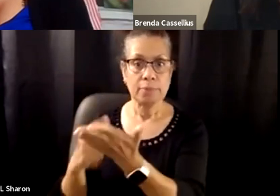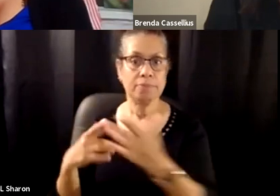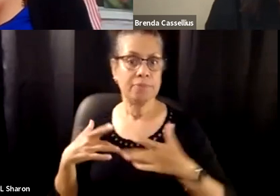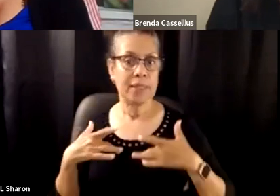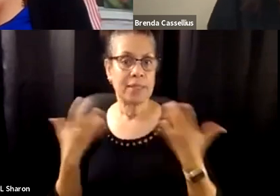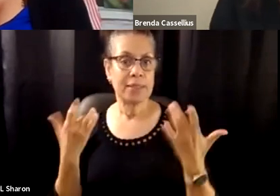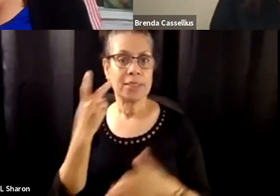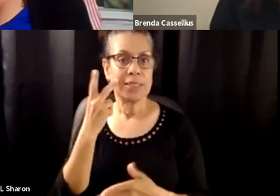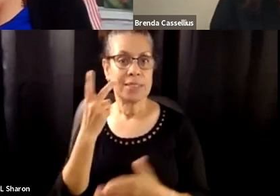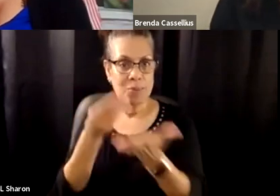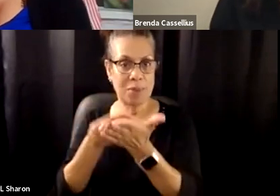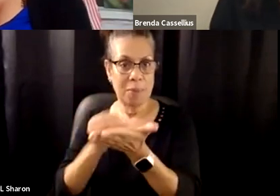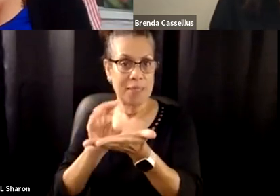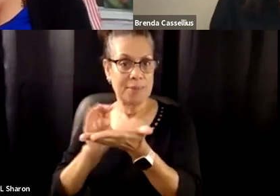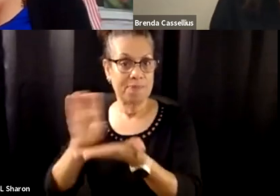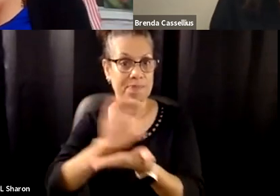funding